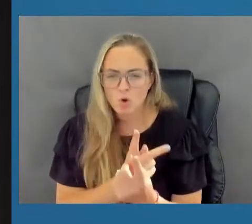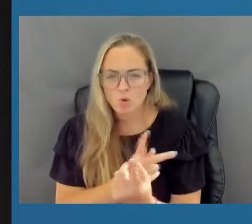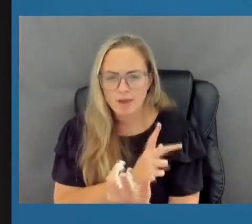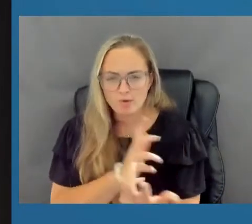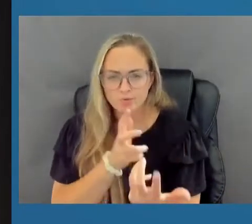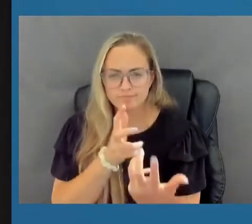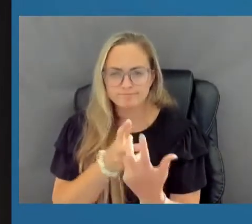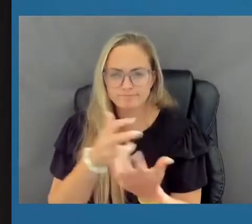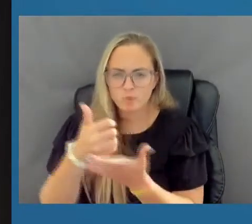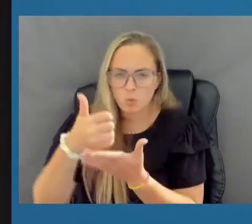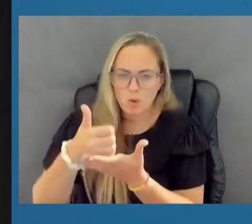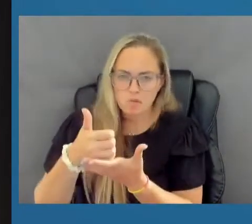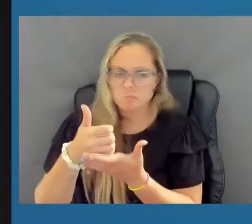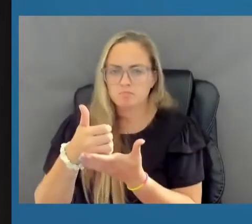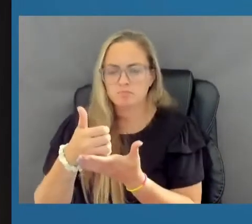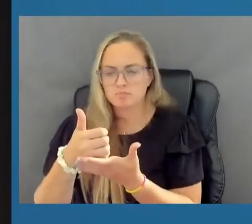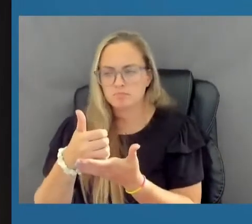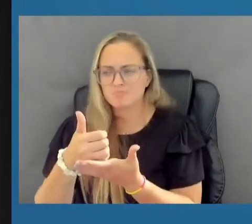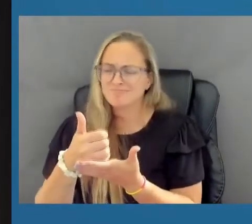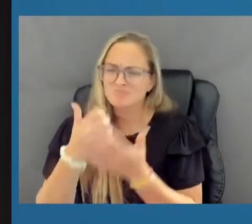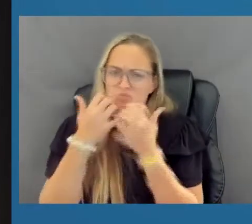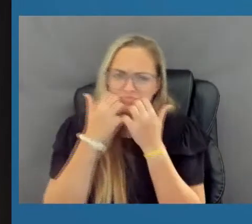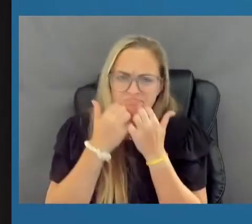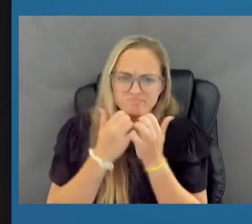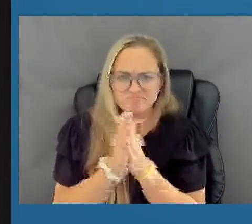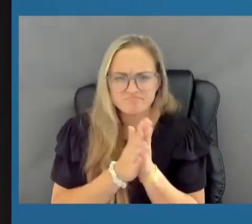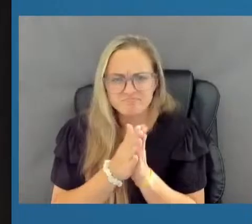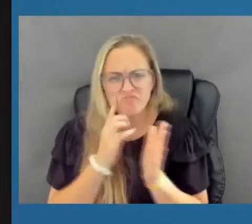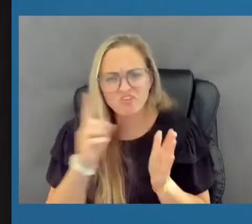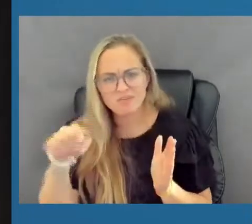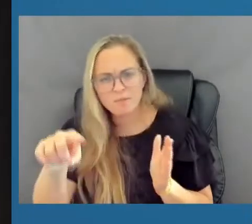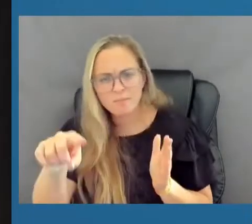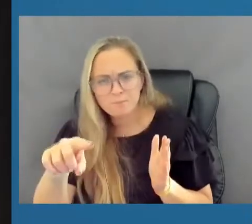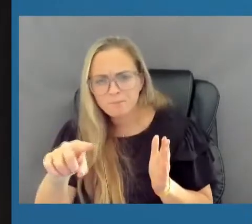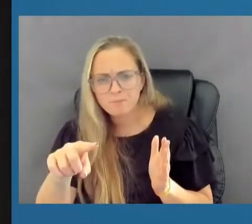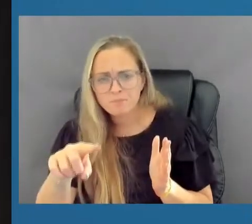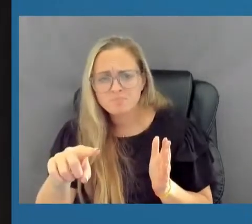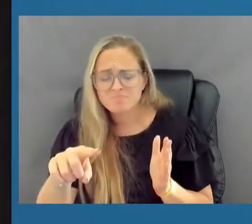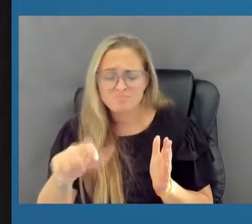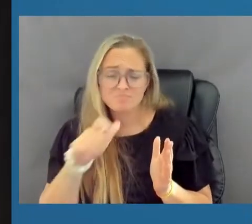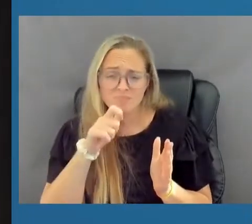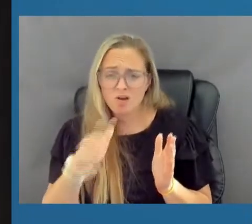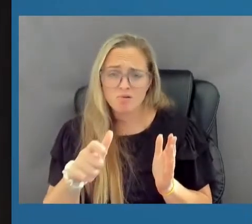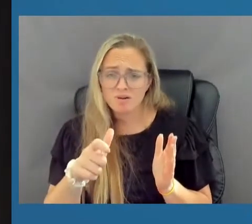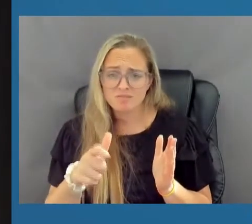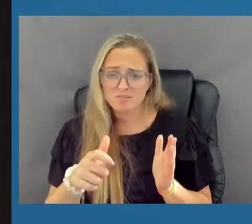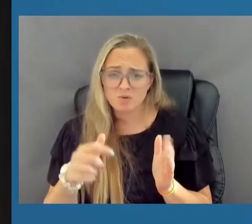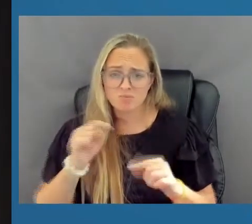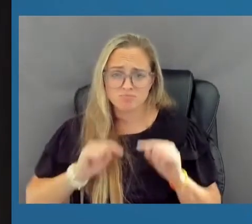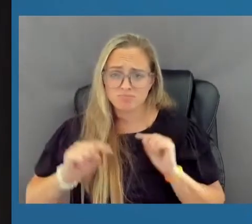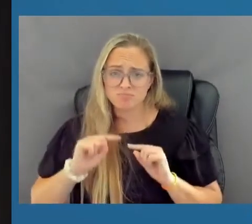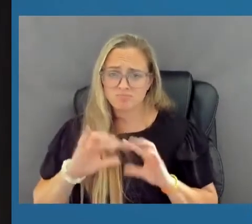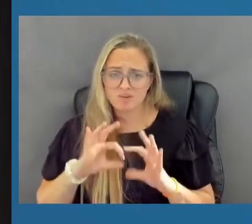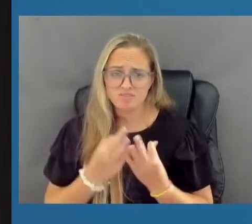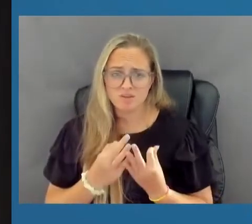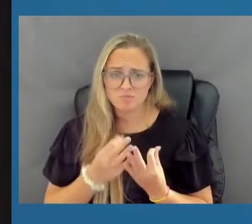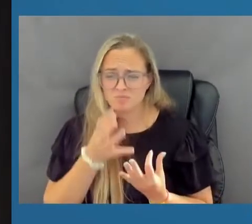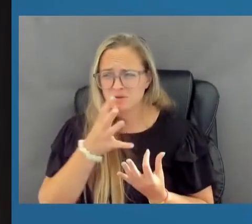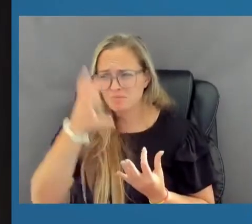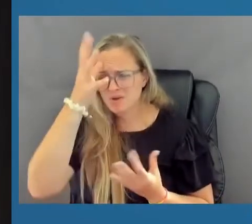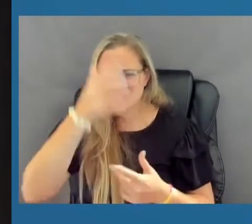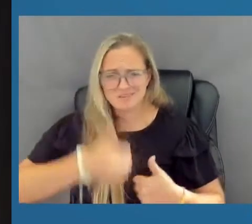Show some compassion and empathy for them. And I don't have to dig too far back into my family. My parents lived in a trailer